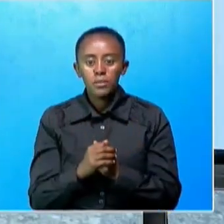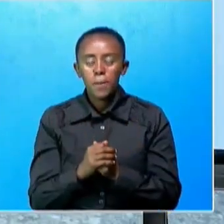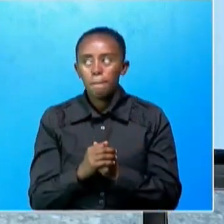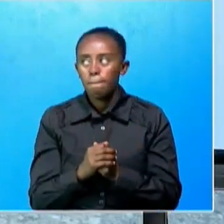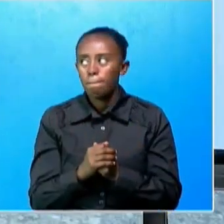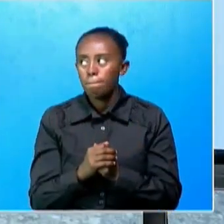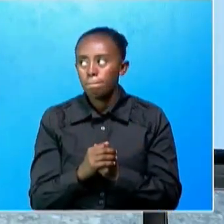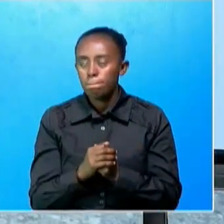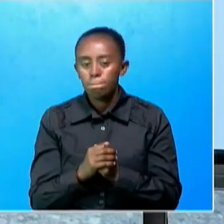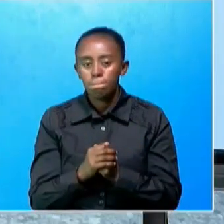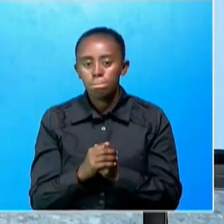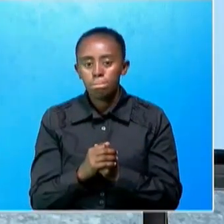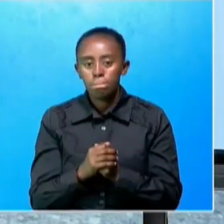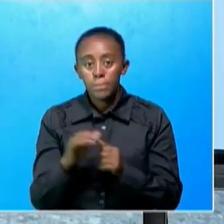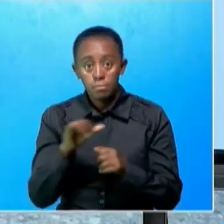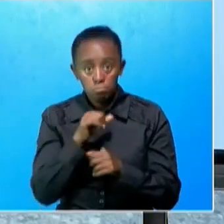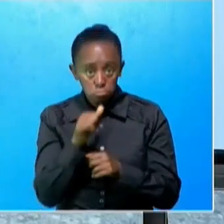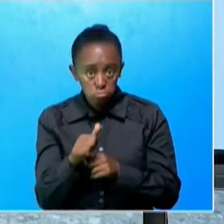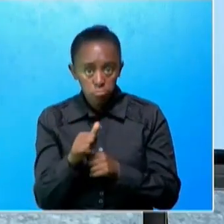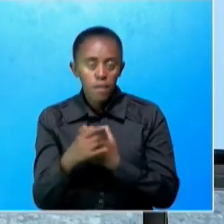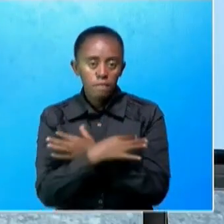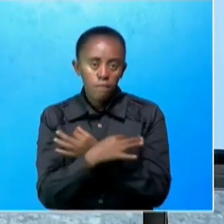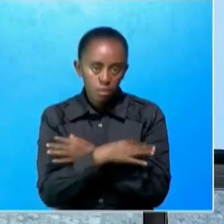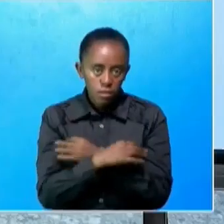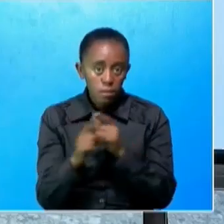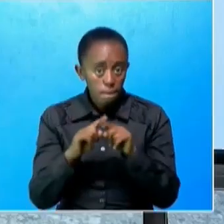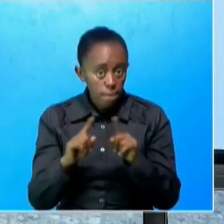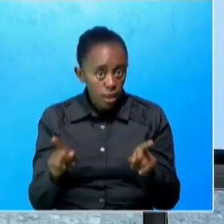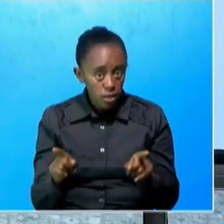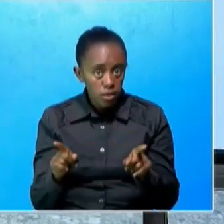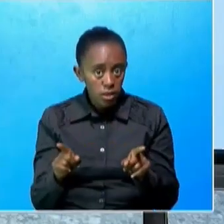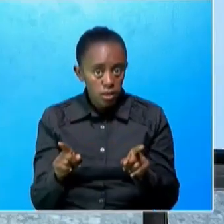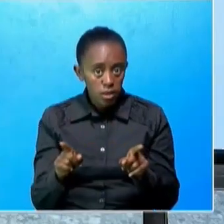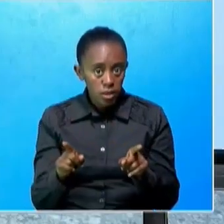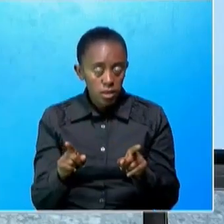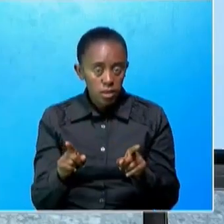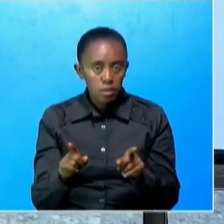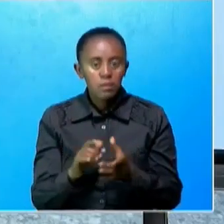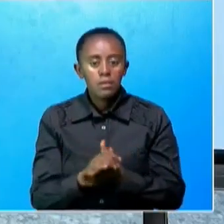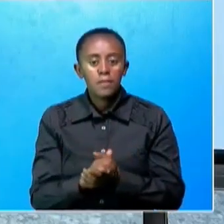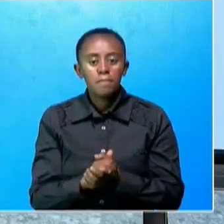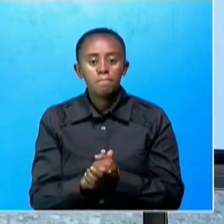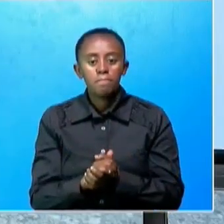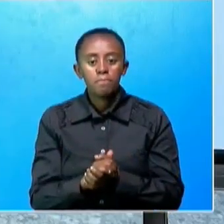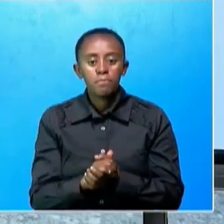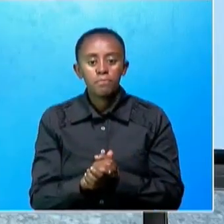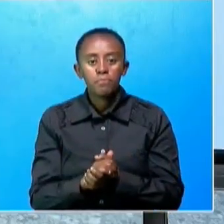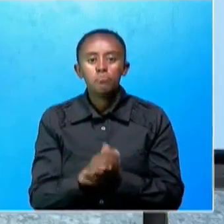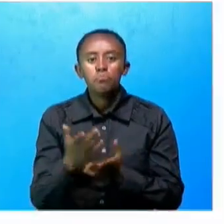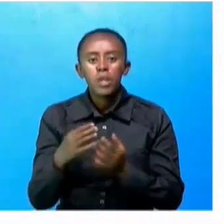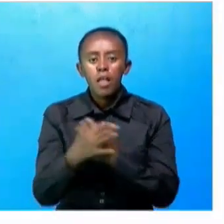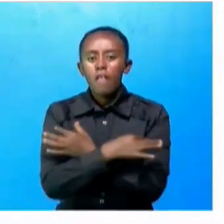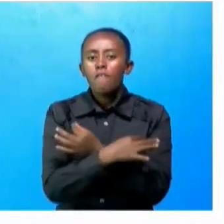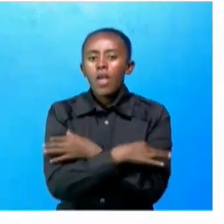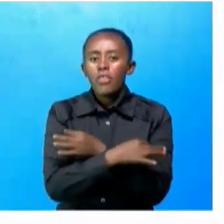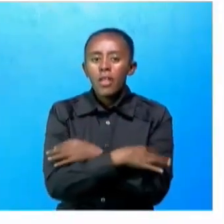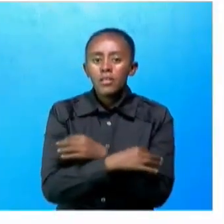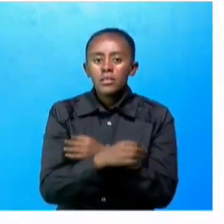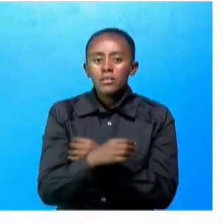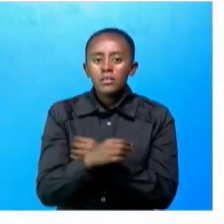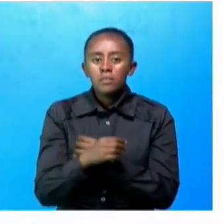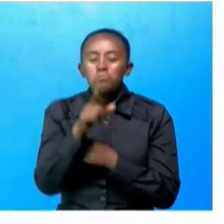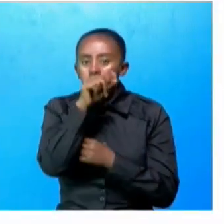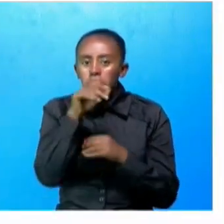Good. Unlike birds which have feathers, bats have fur. Yeah. Feathers, there's a difference. It's okay. Birds do have